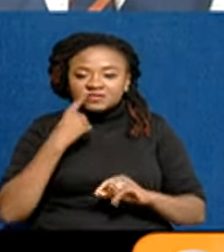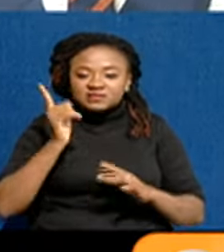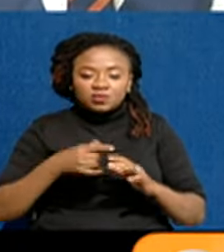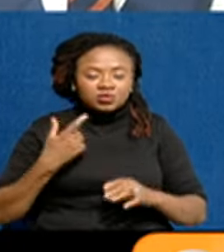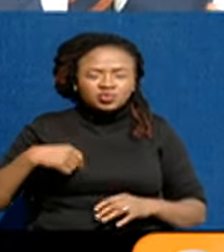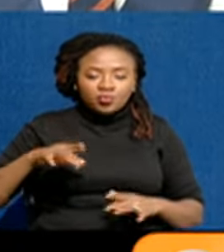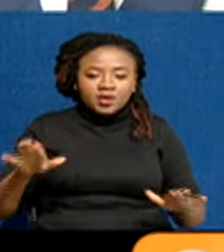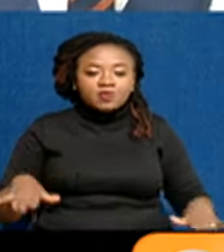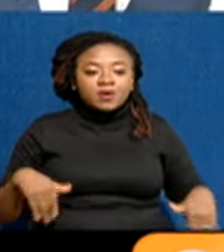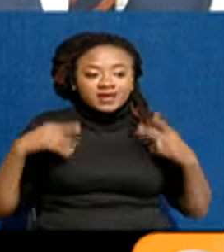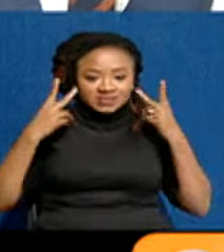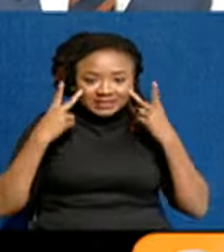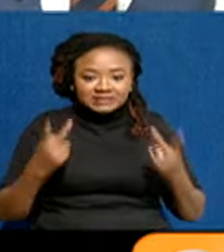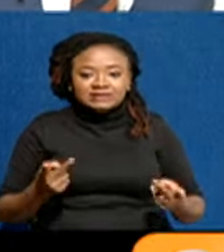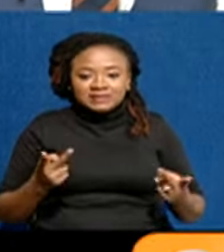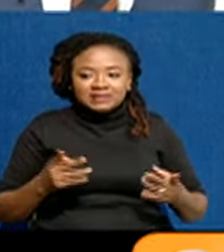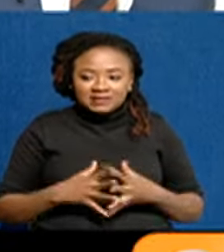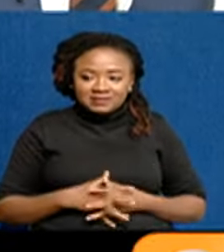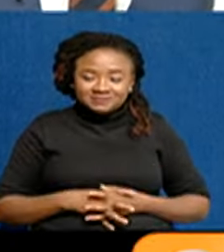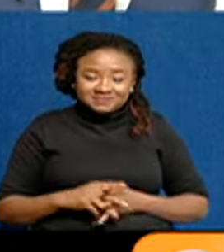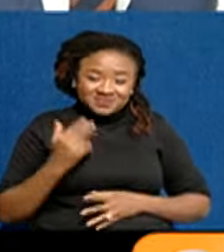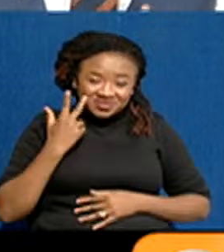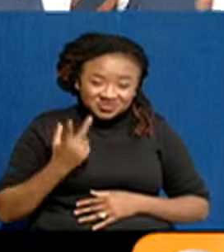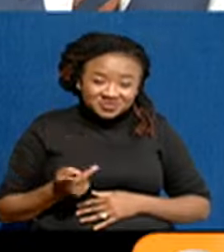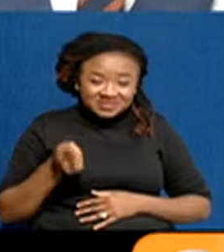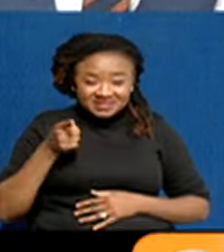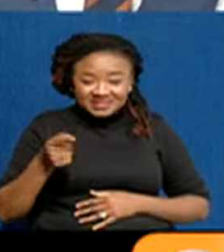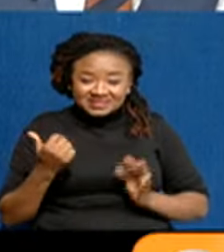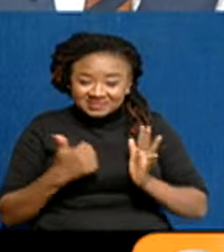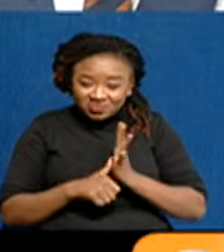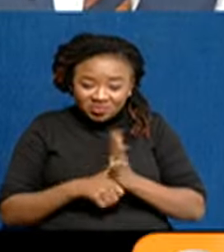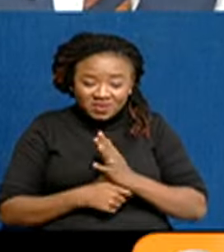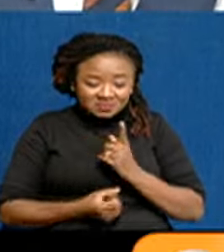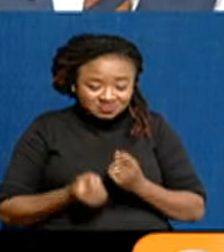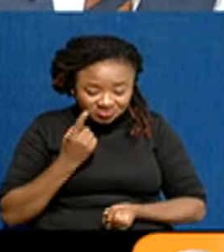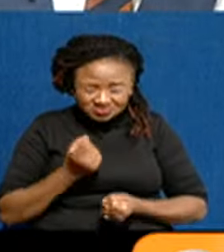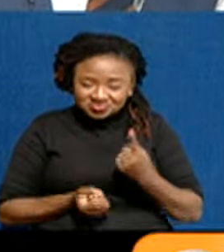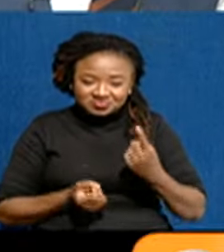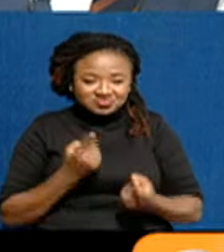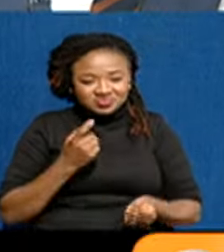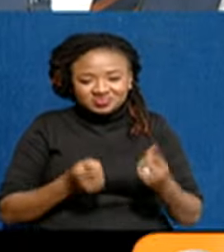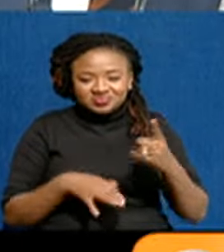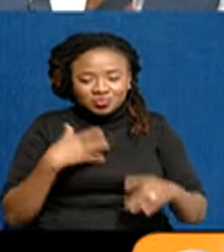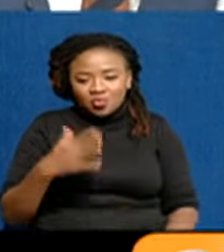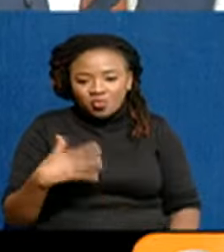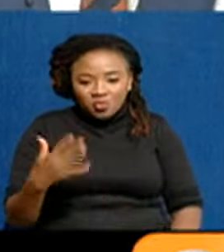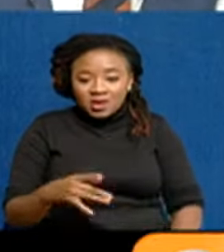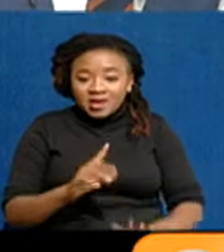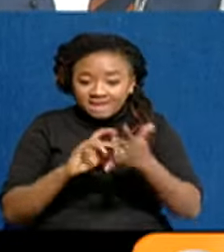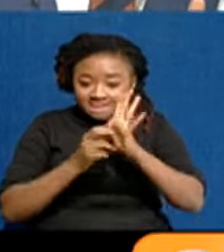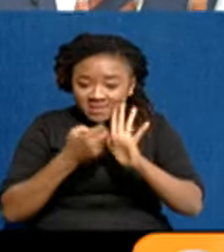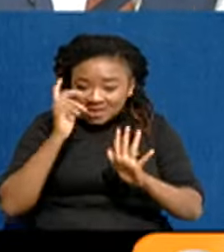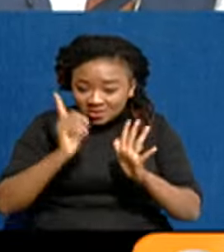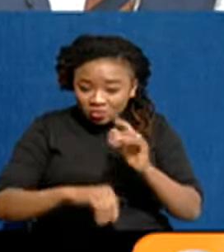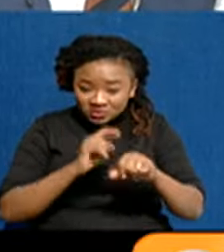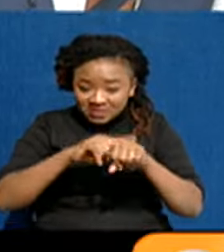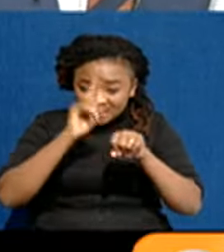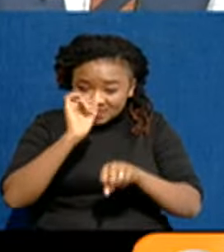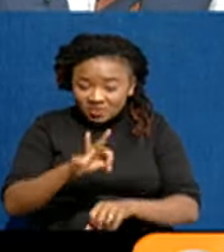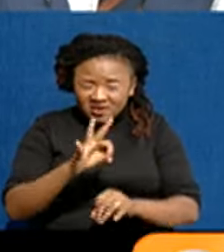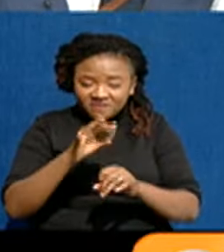wait until we see this. So you see, these are the things we're experiencing on and on. So when you get this alert, please